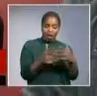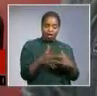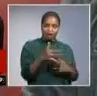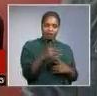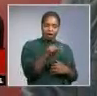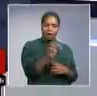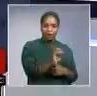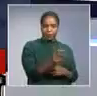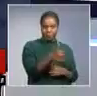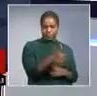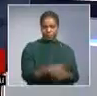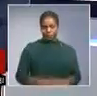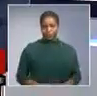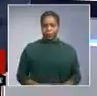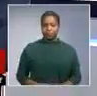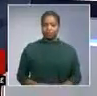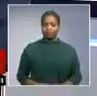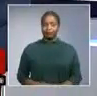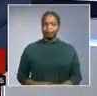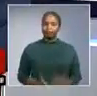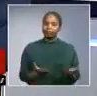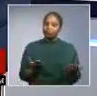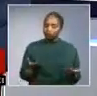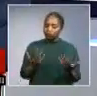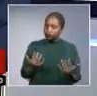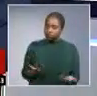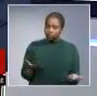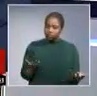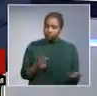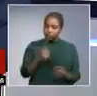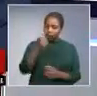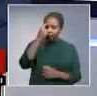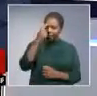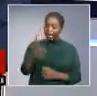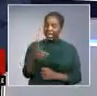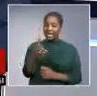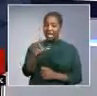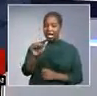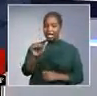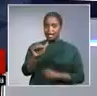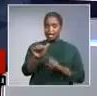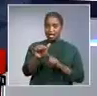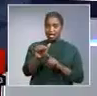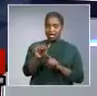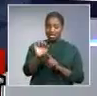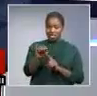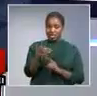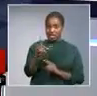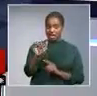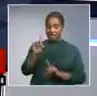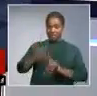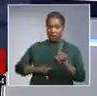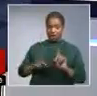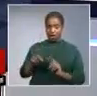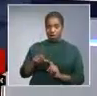them. Let's focus on this now. Samkele, do you think that the DA, this is a DA failure in